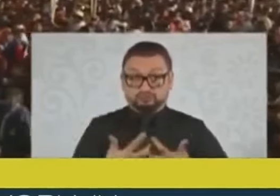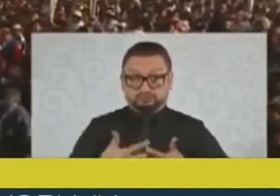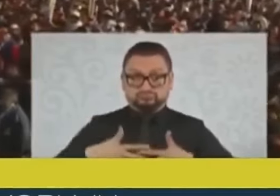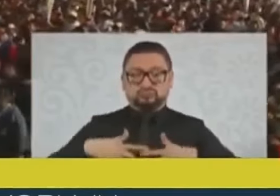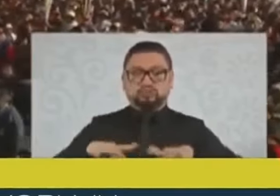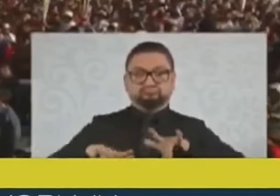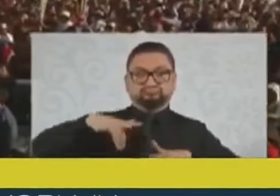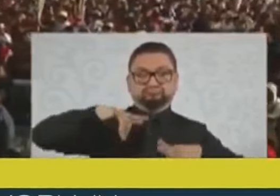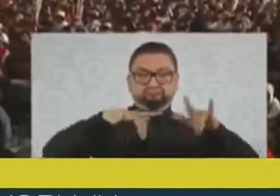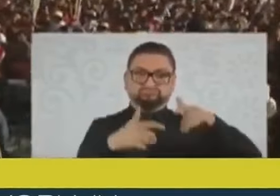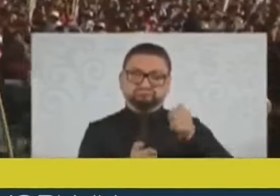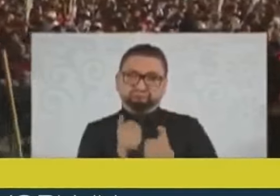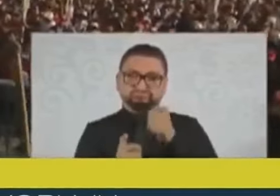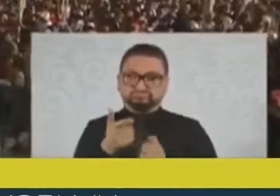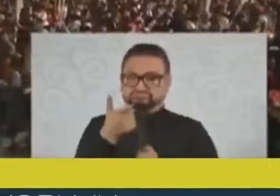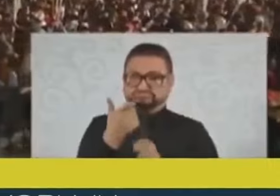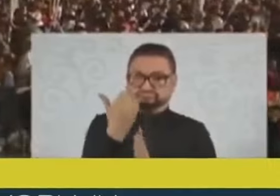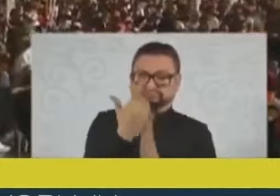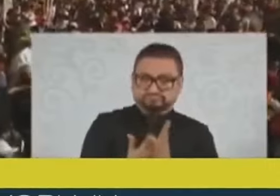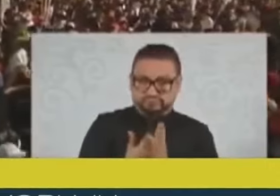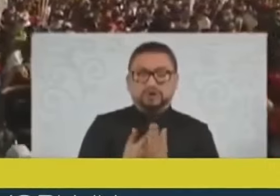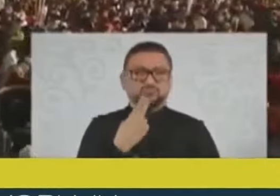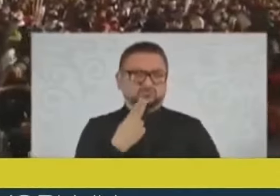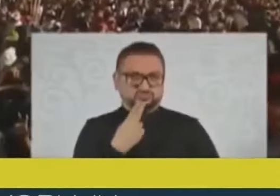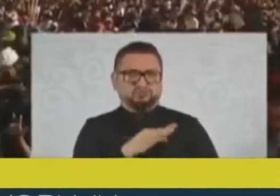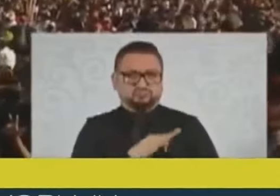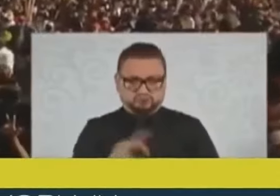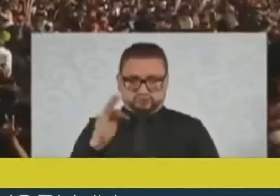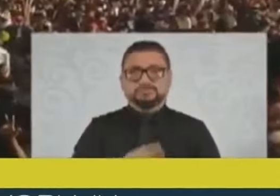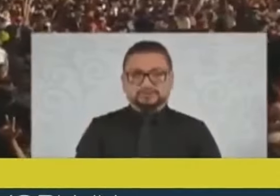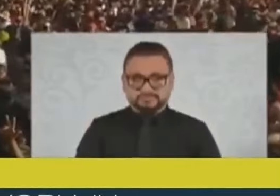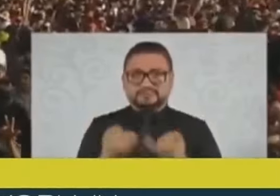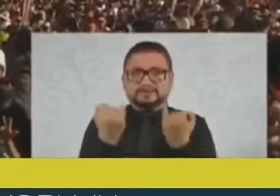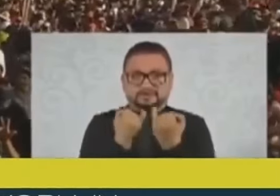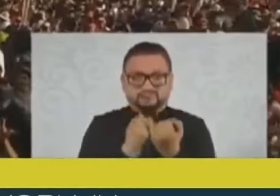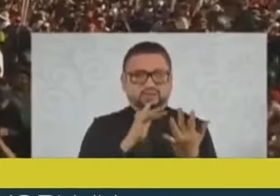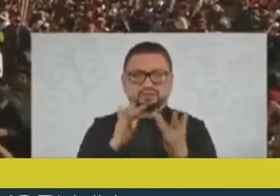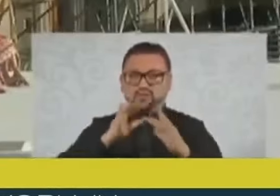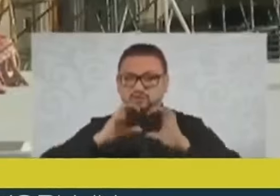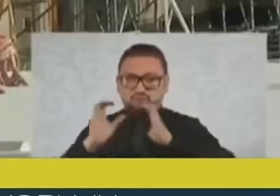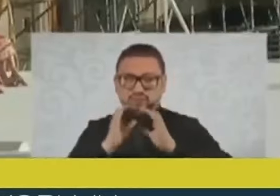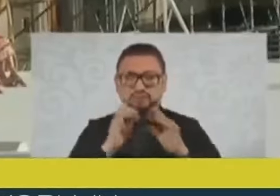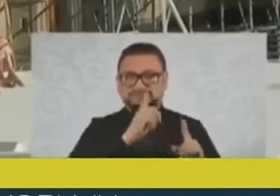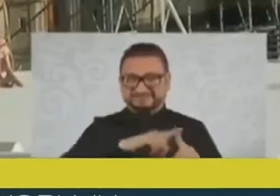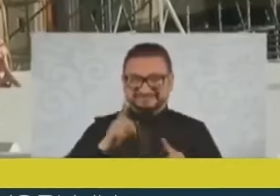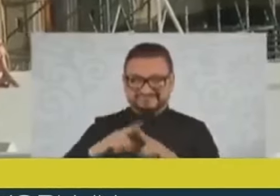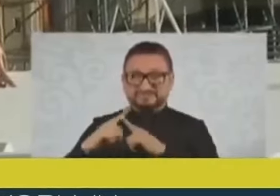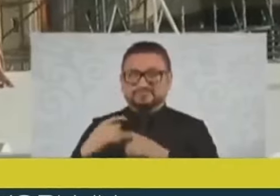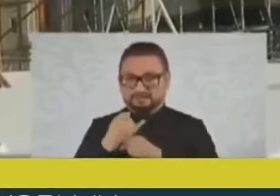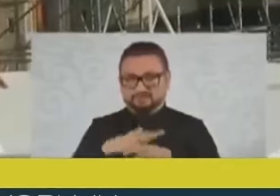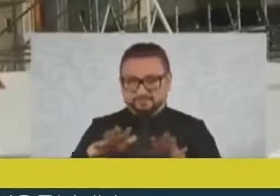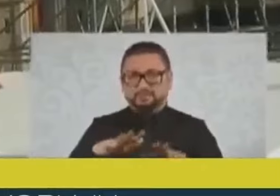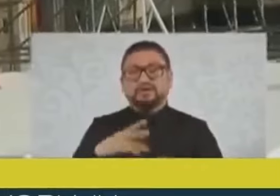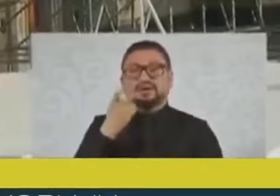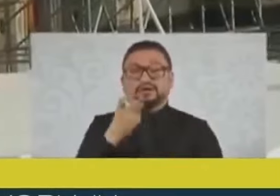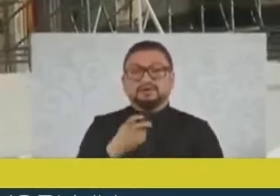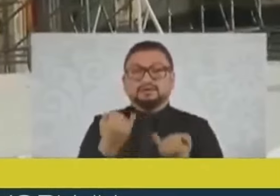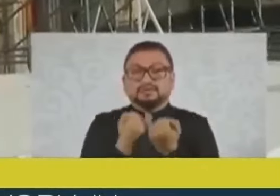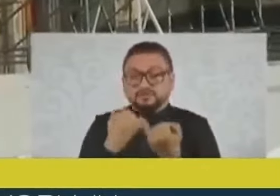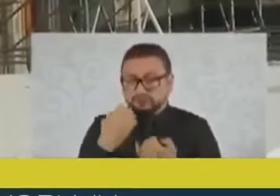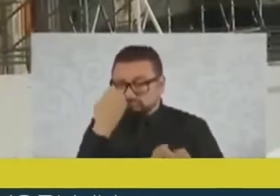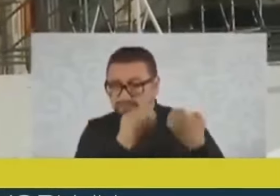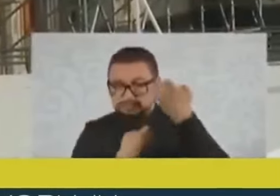We will produce drones with a low cost and high efficiency, telecommunication